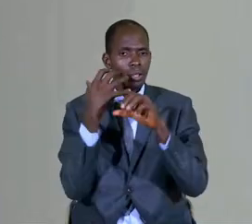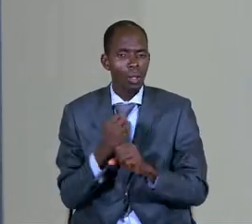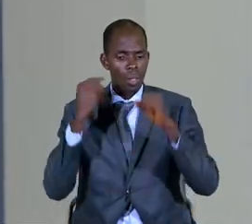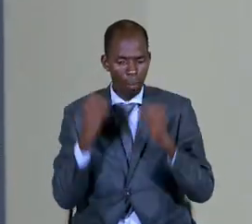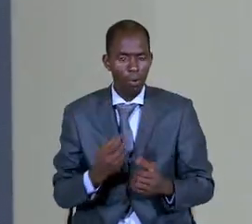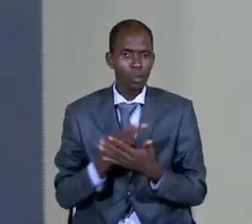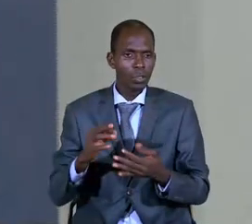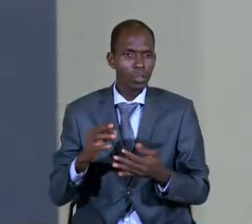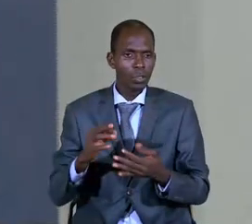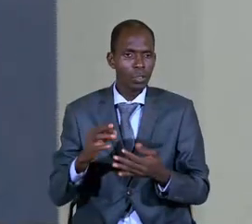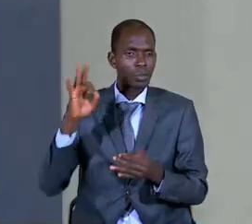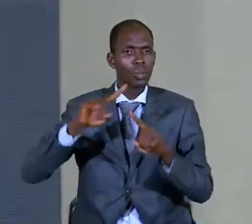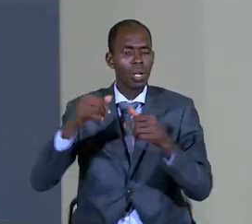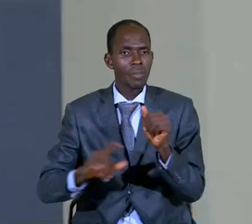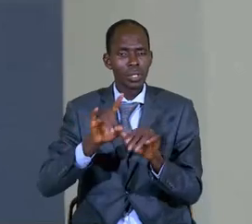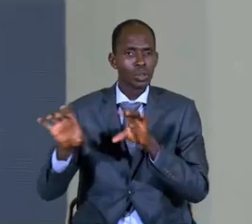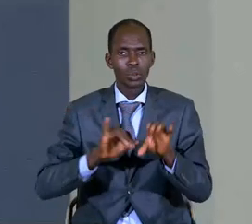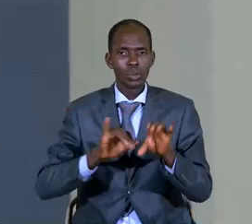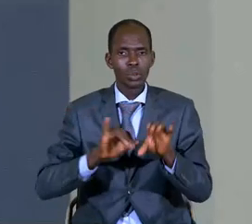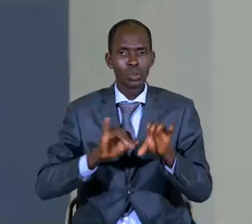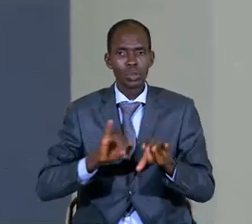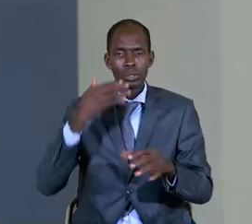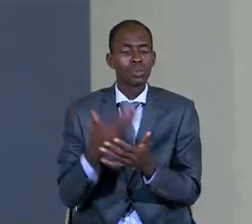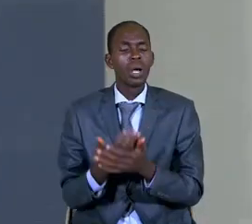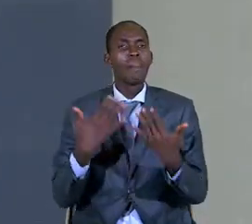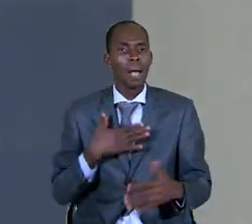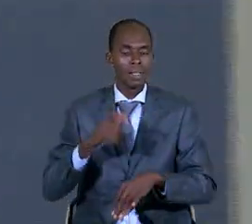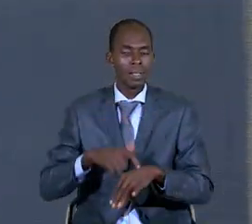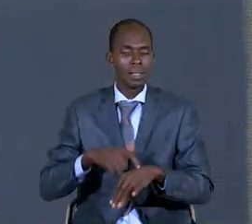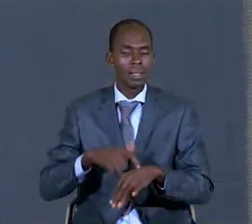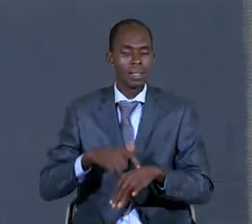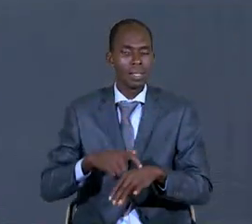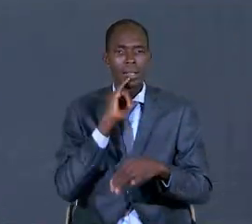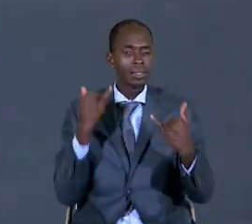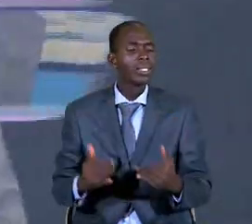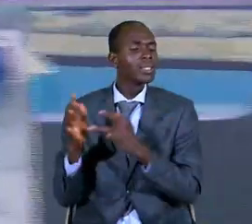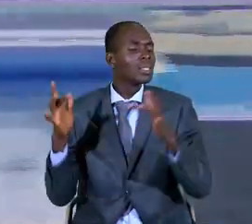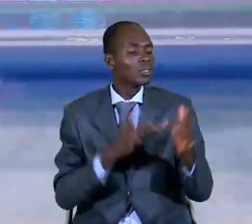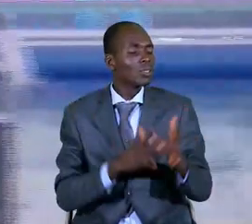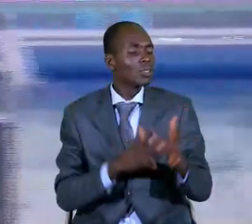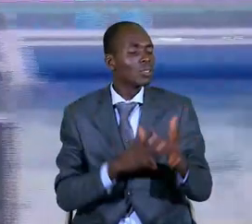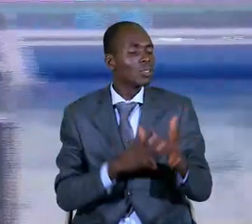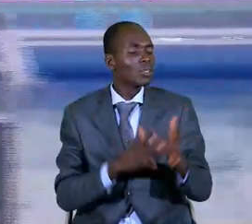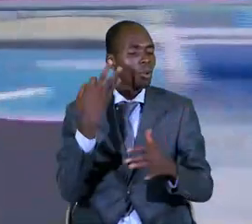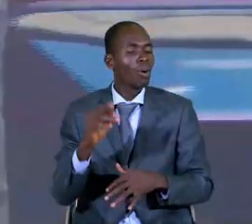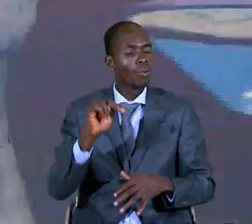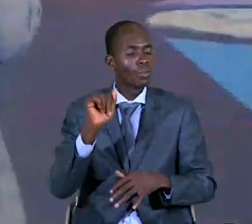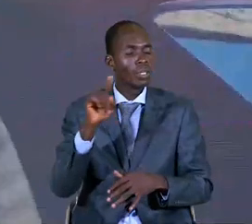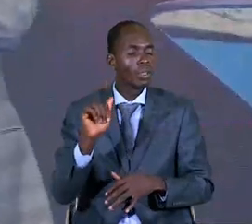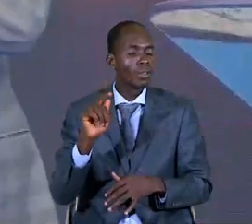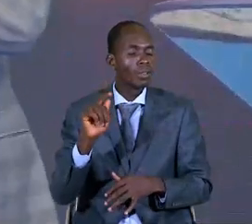He went about doing good. My time has come. Jesus of Nazareth, a